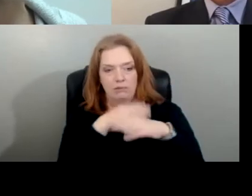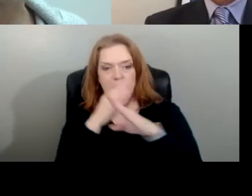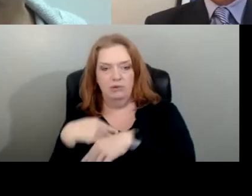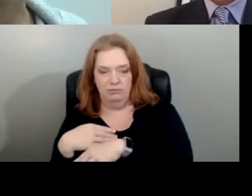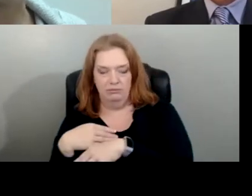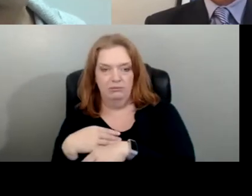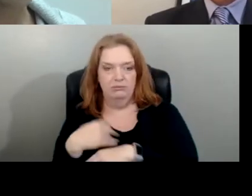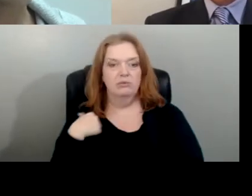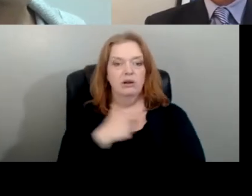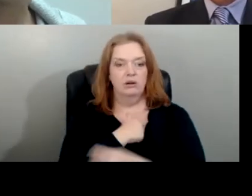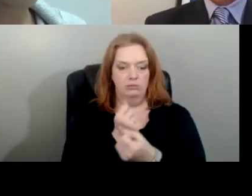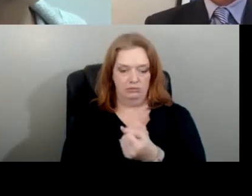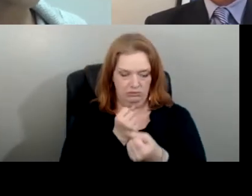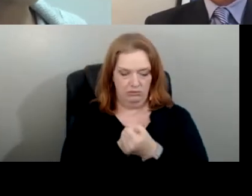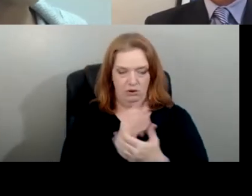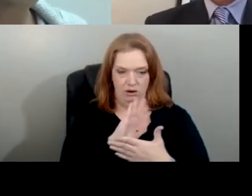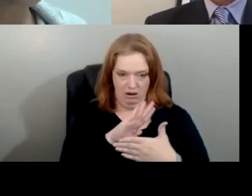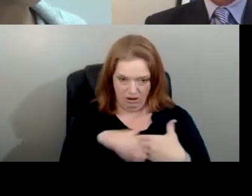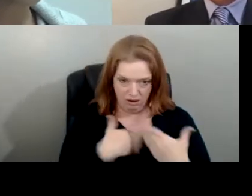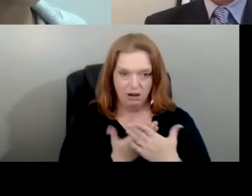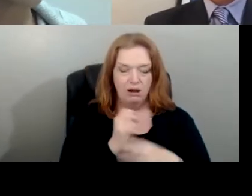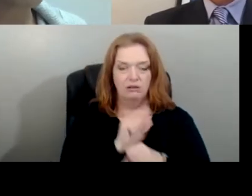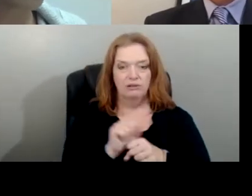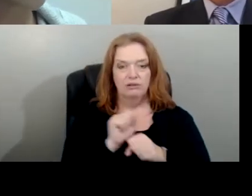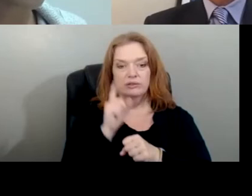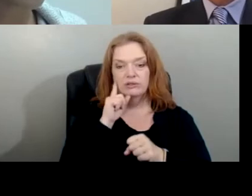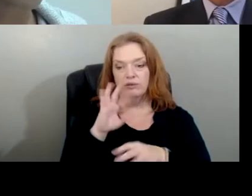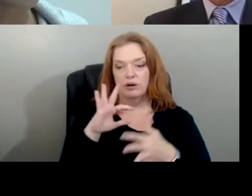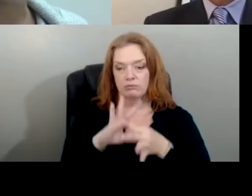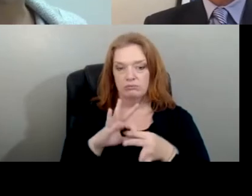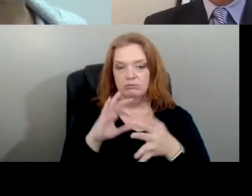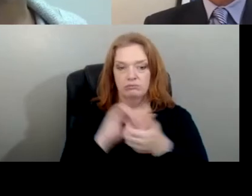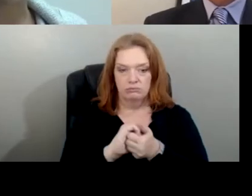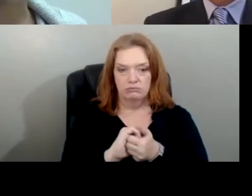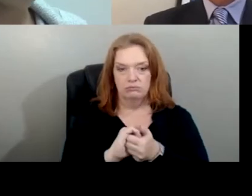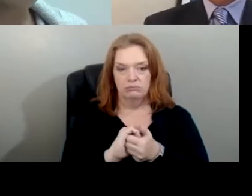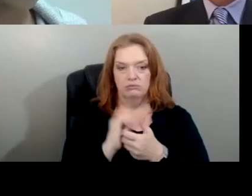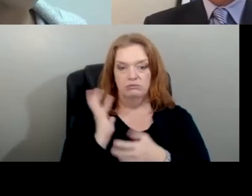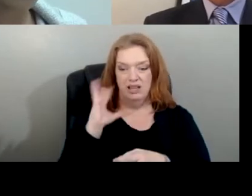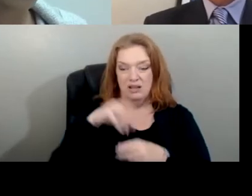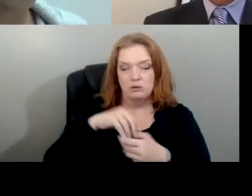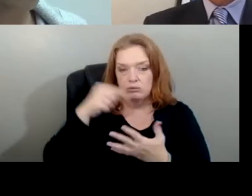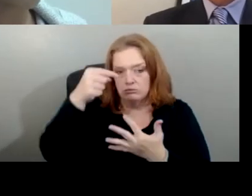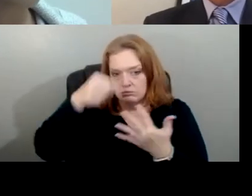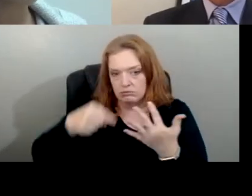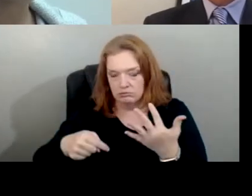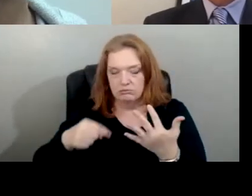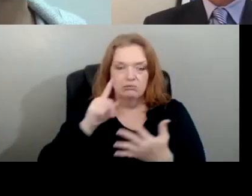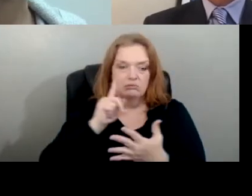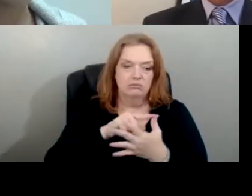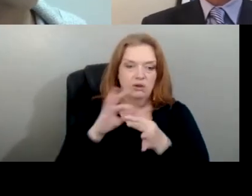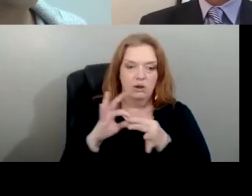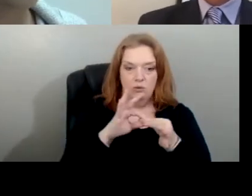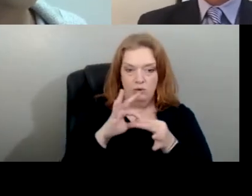supports all efforts for public safety, partnerships, and collaborations, including but not limited to cooperative and